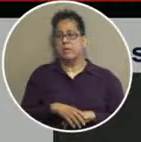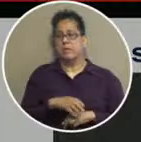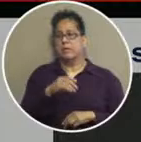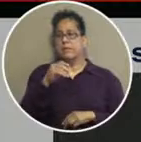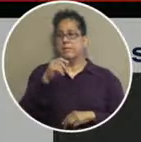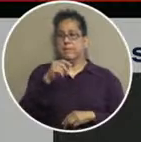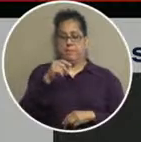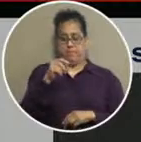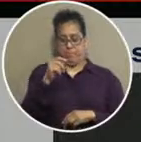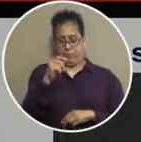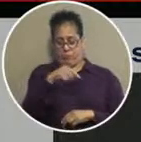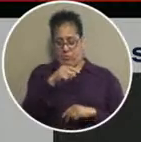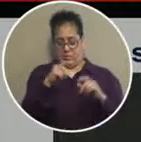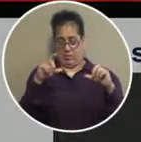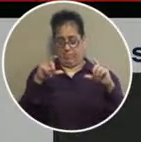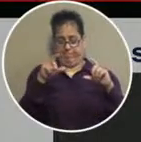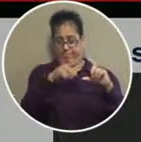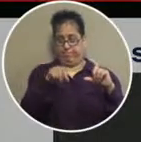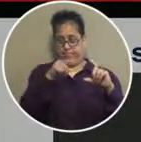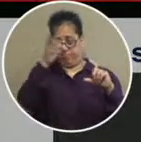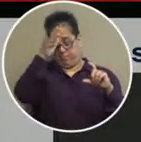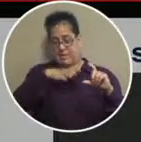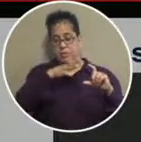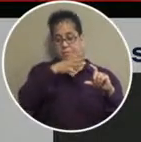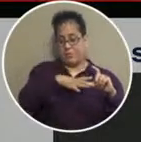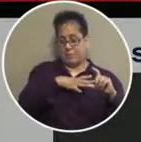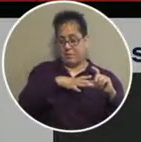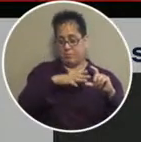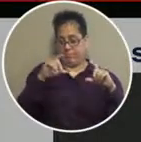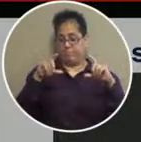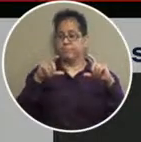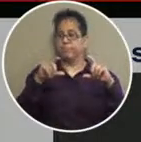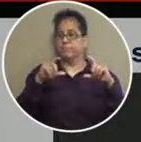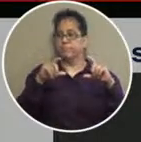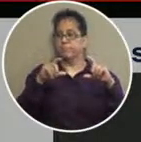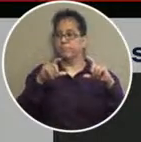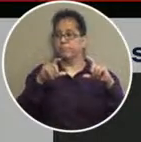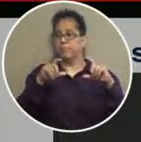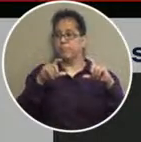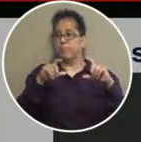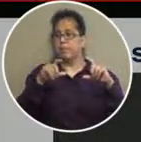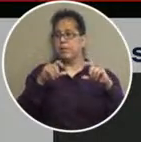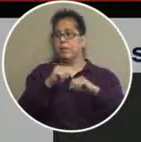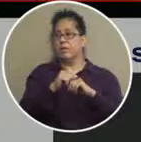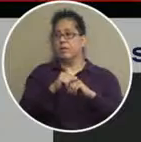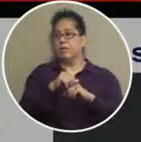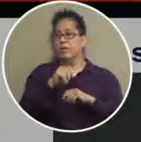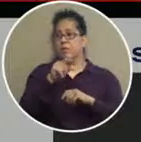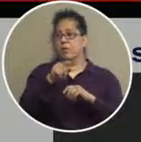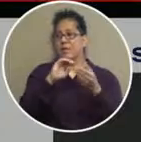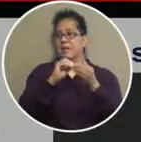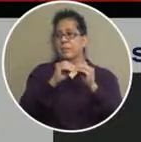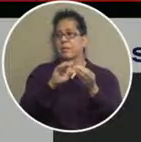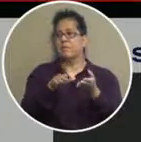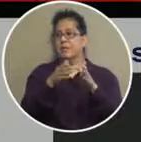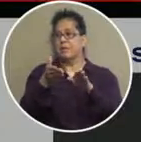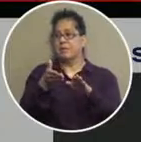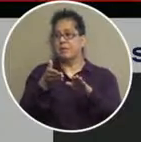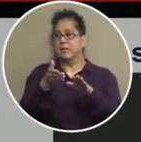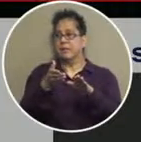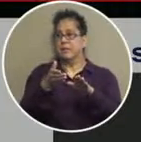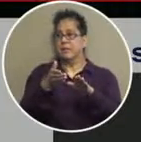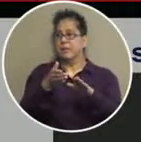We see a disproportionate share of males and females as far as the deaths,